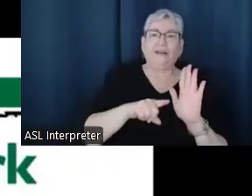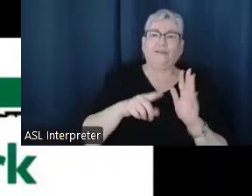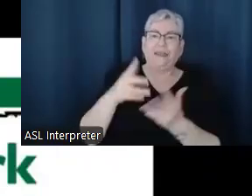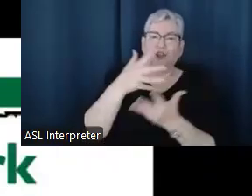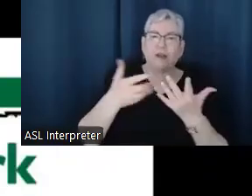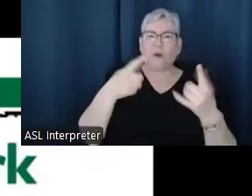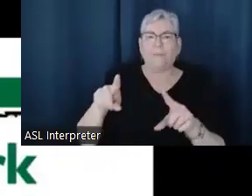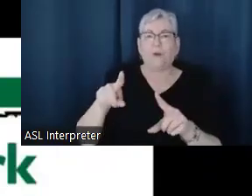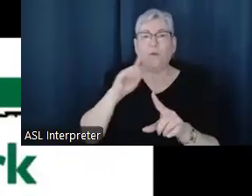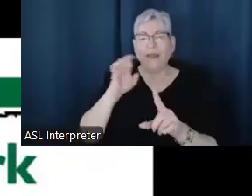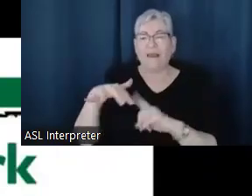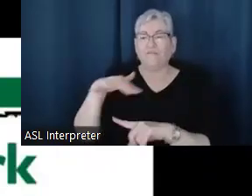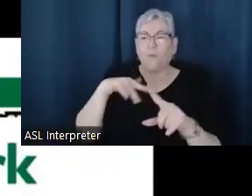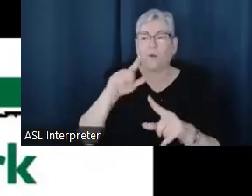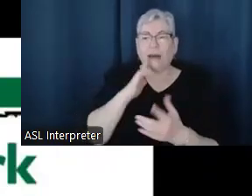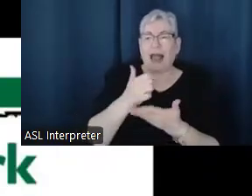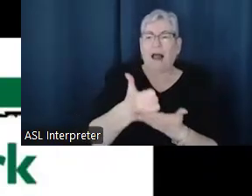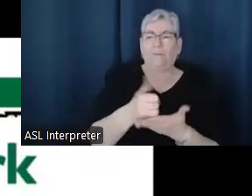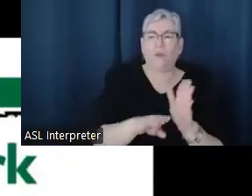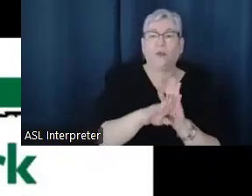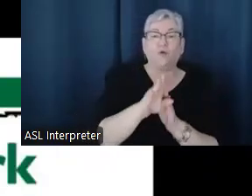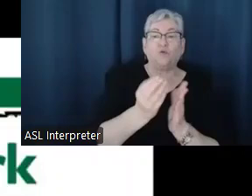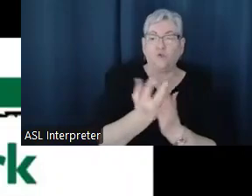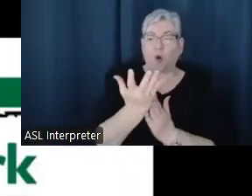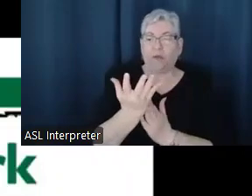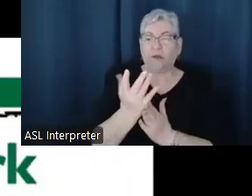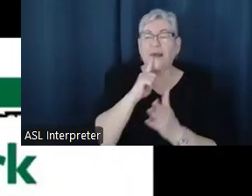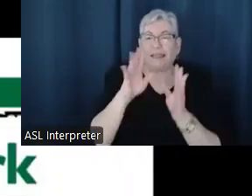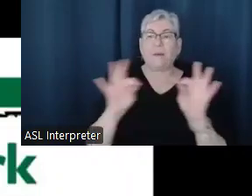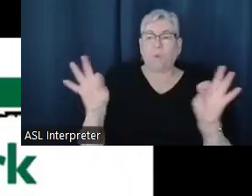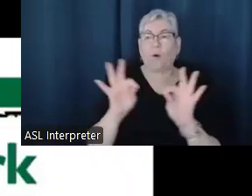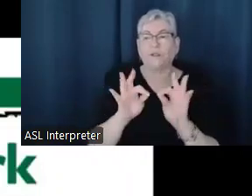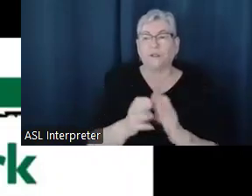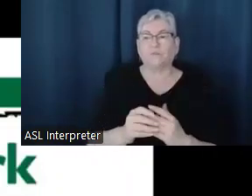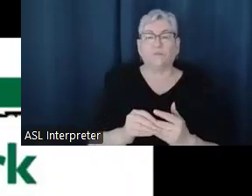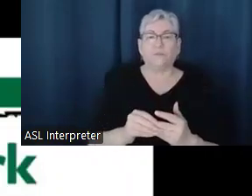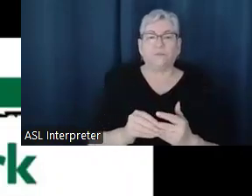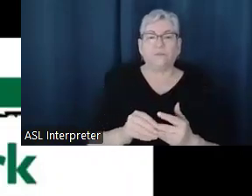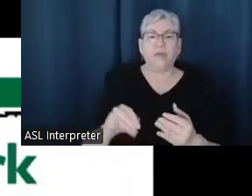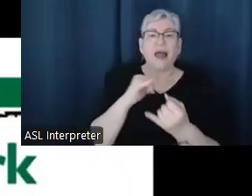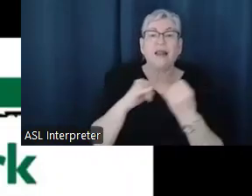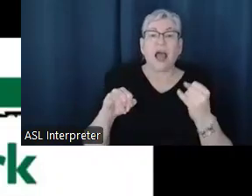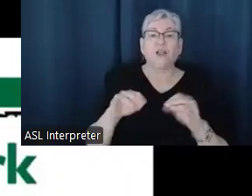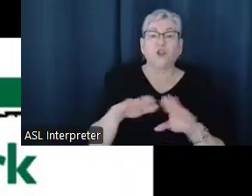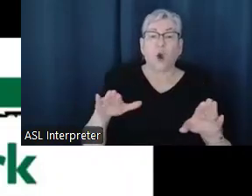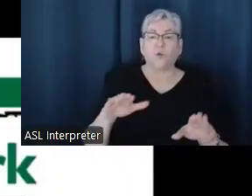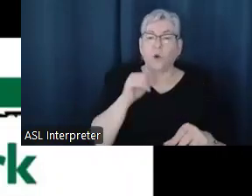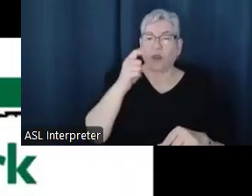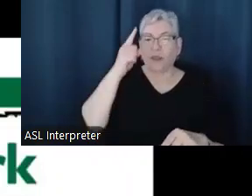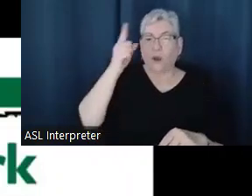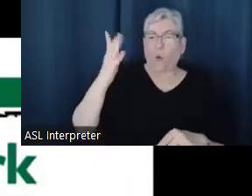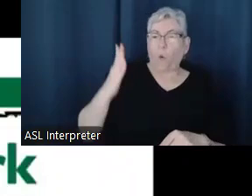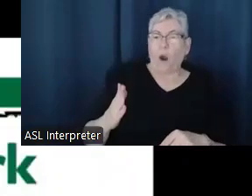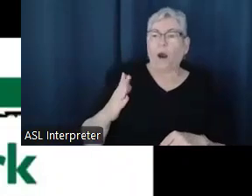you can help the growth of that will be really important. The last don't is do not think a one size fits all.